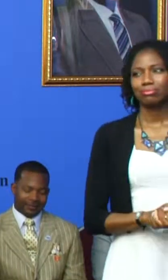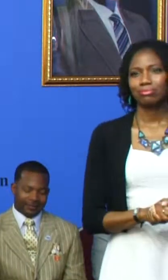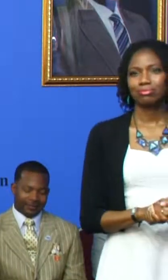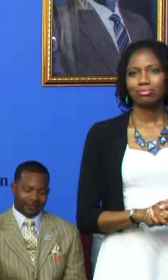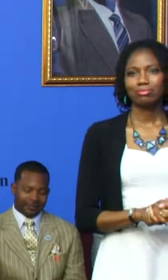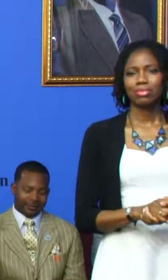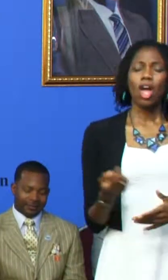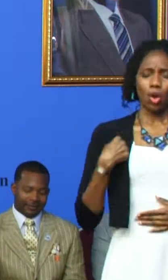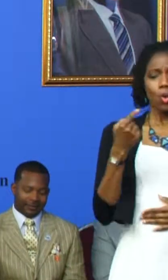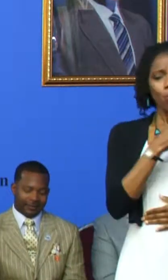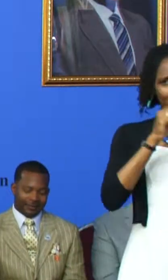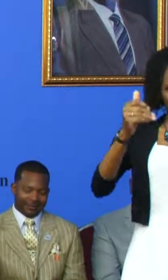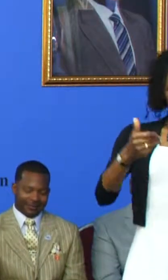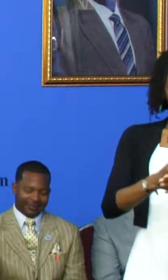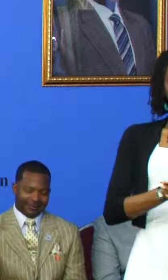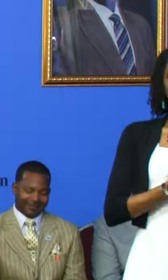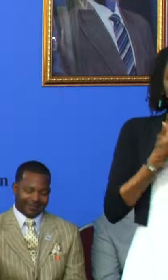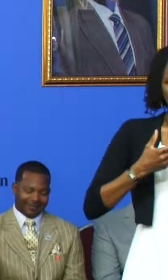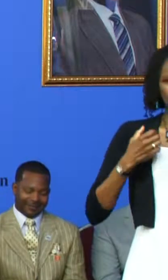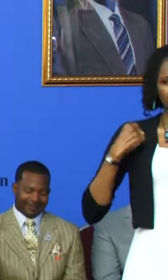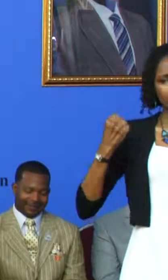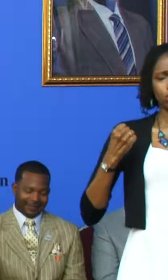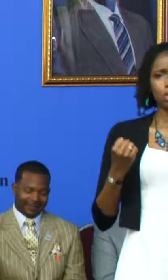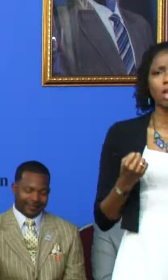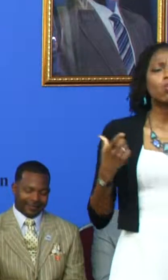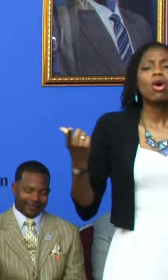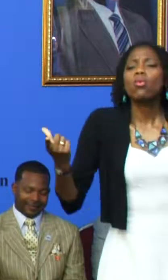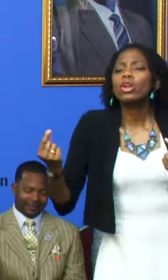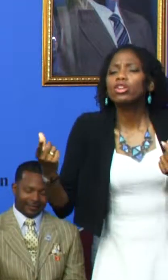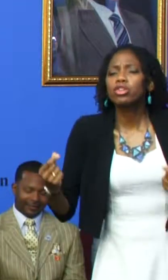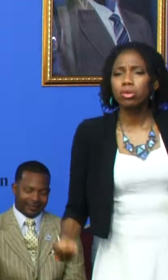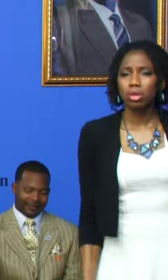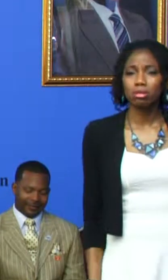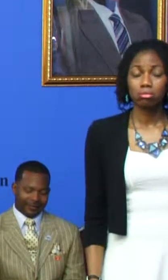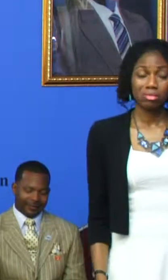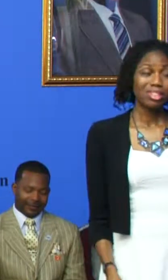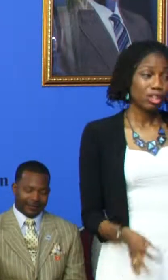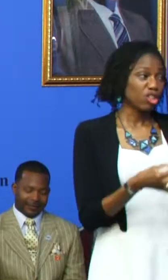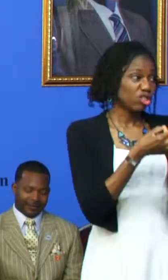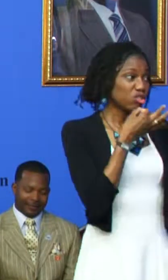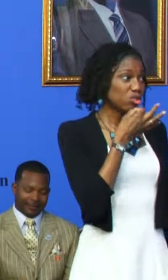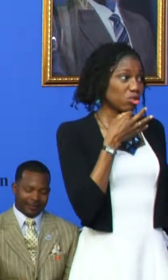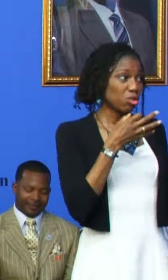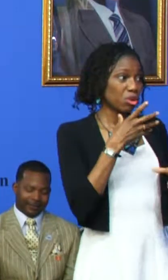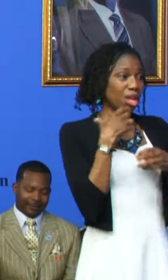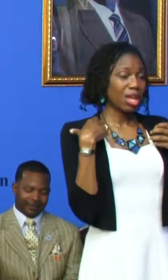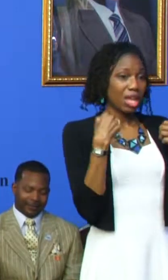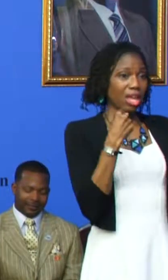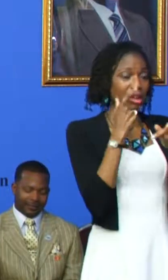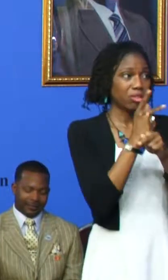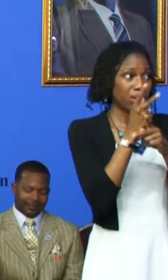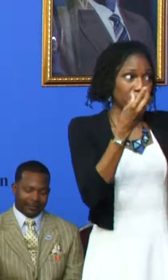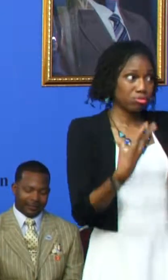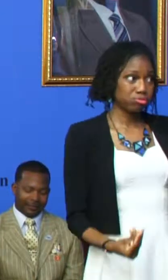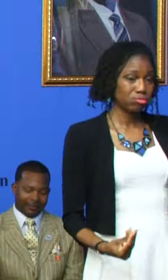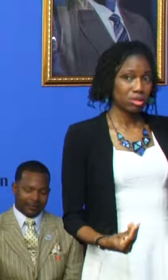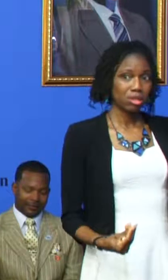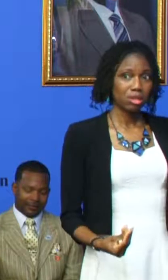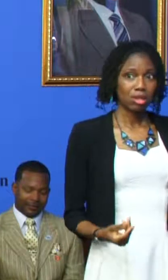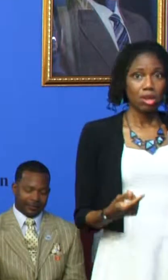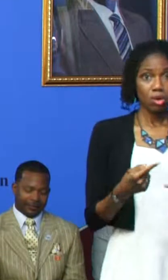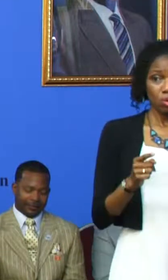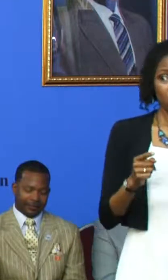We the new thing. Well, what'd y'all do? About to lose health care? Well, our generation elected a black